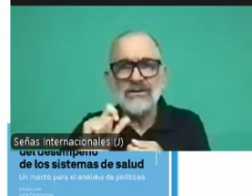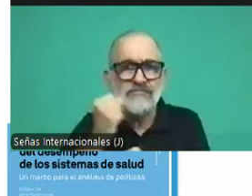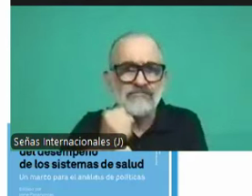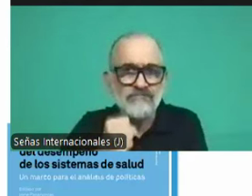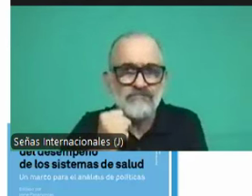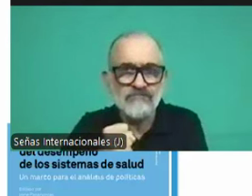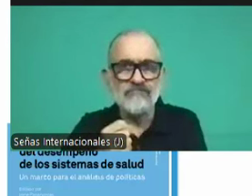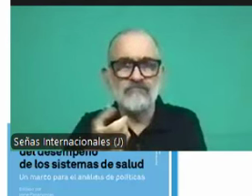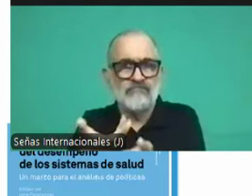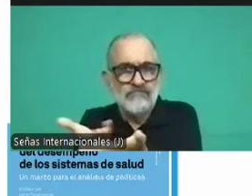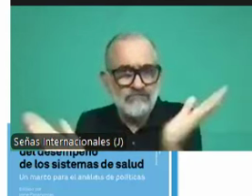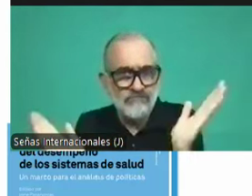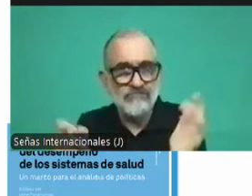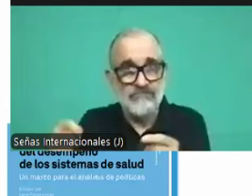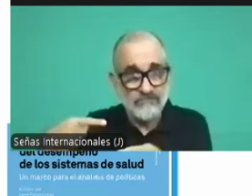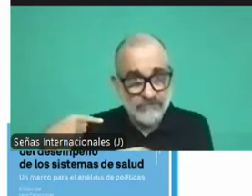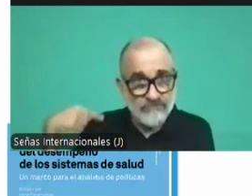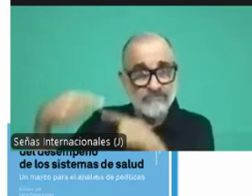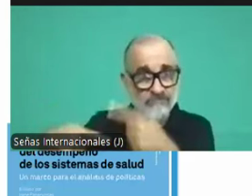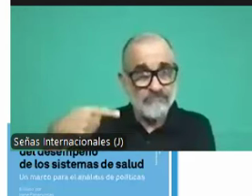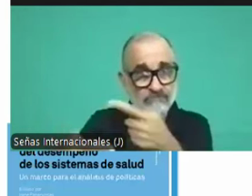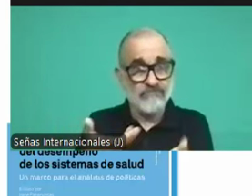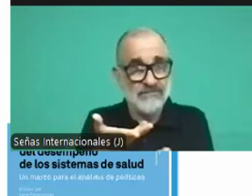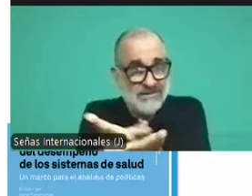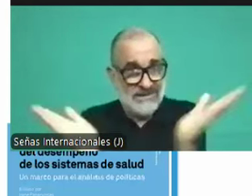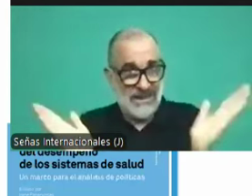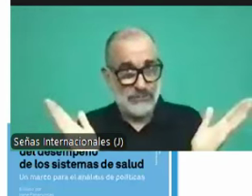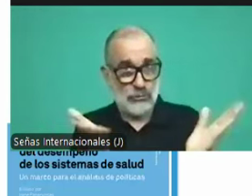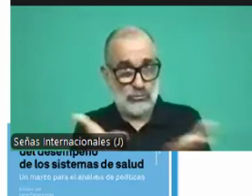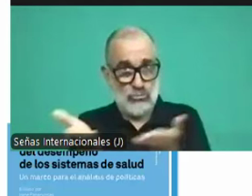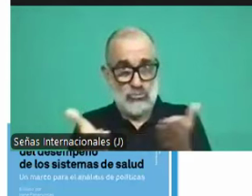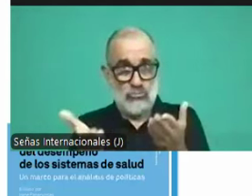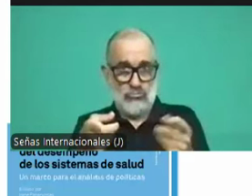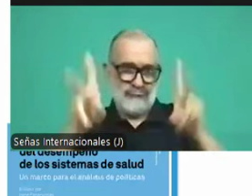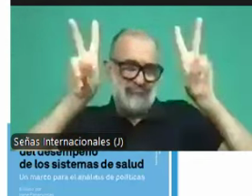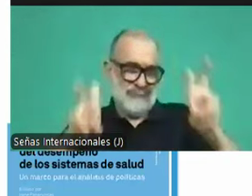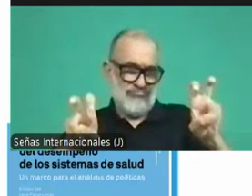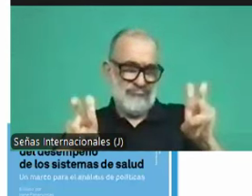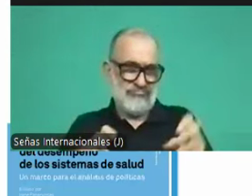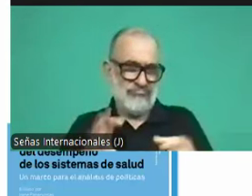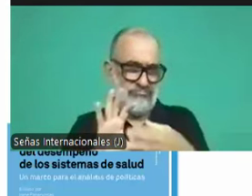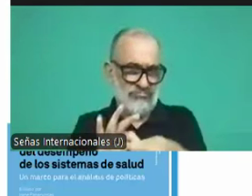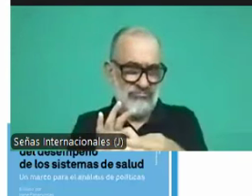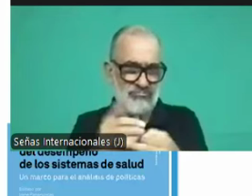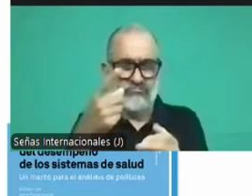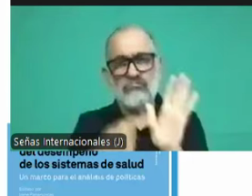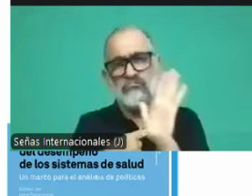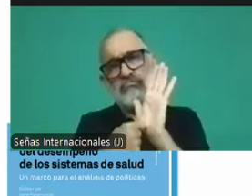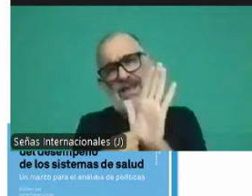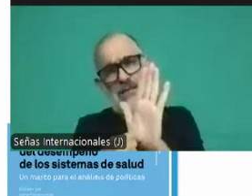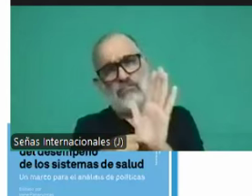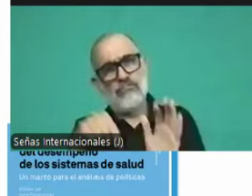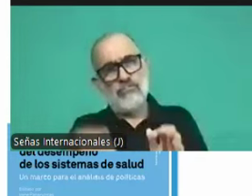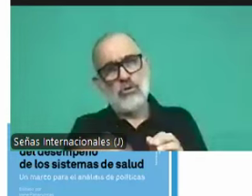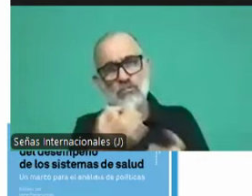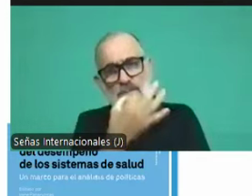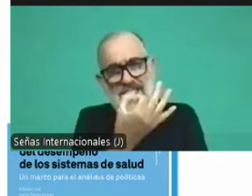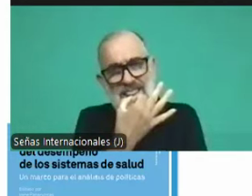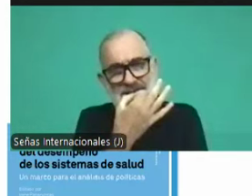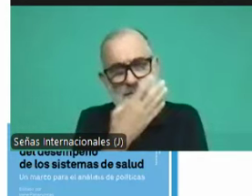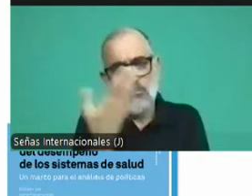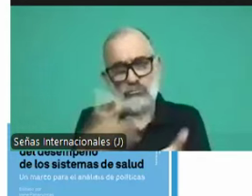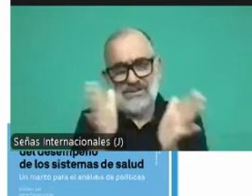principal which are the del gasto main de causes bolsillo, for como el out-of-pocket ejemplo del caso expenses. de medicamentos que le mencionaba, An example is the case of especialmente the